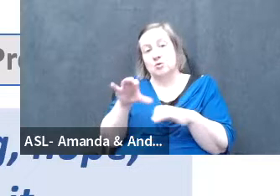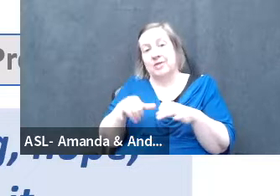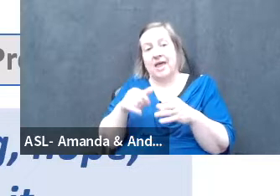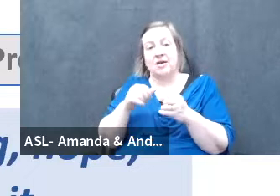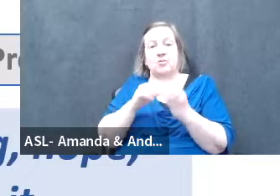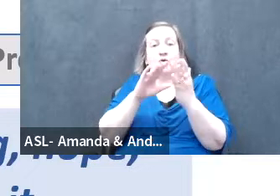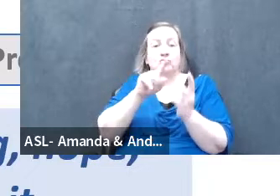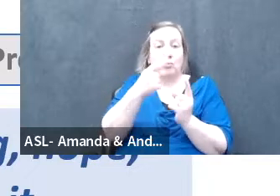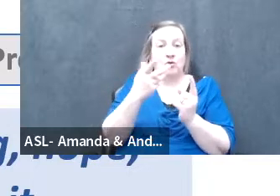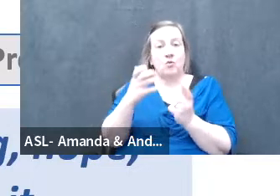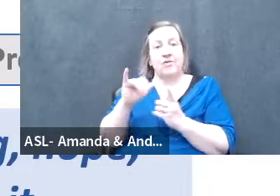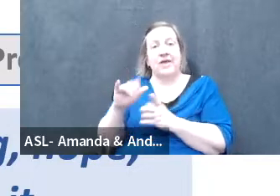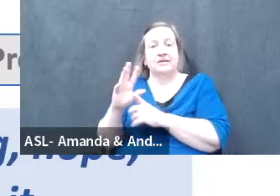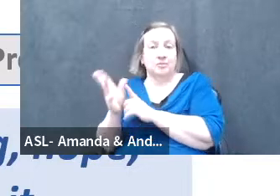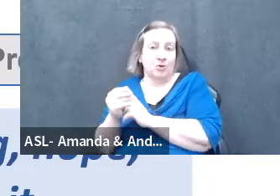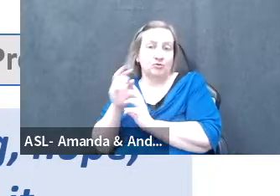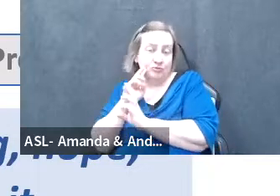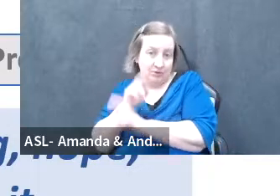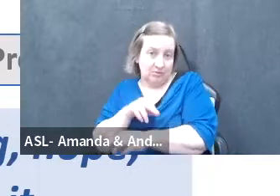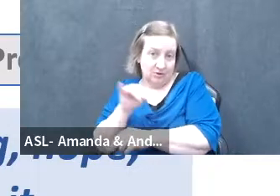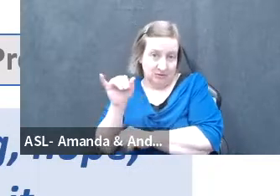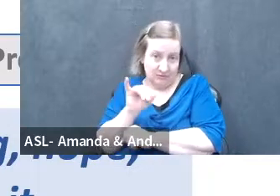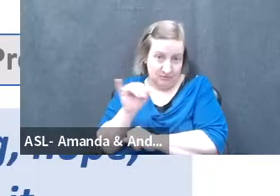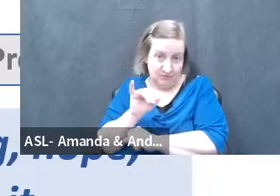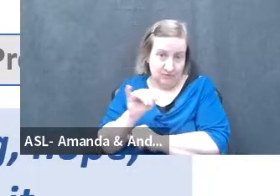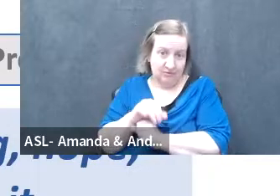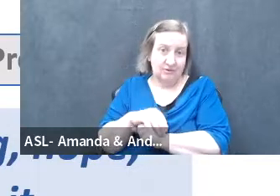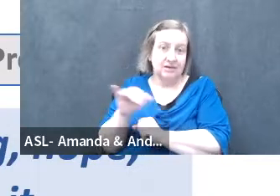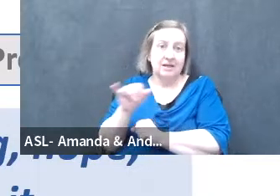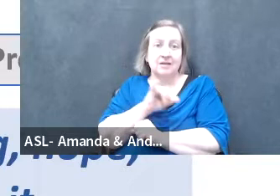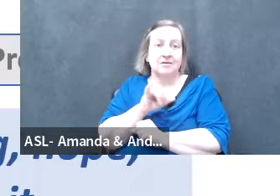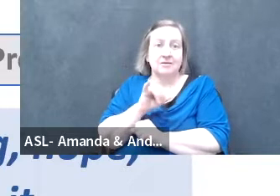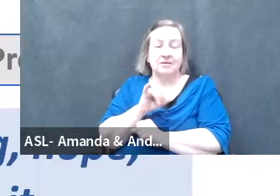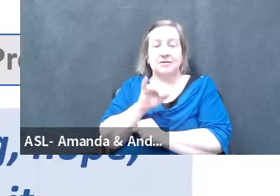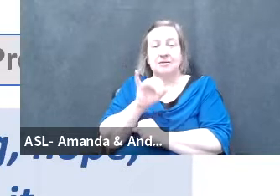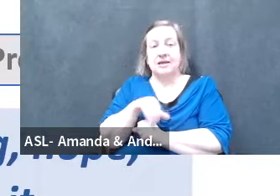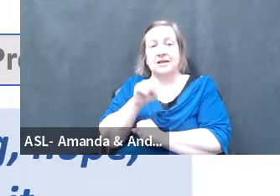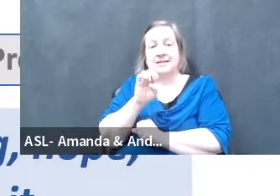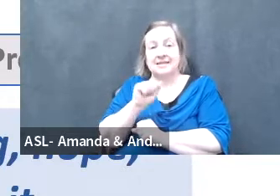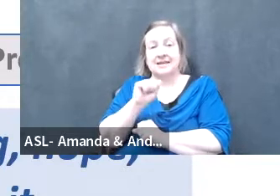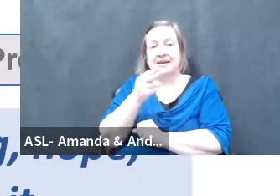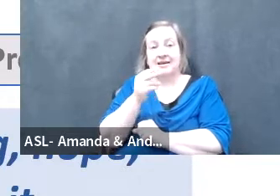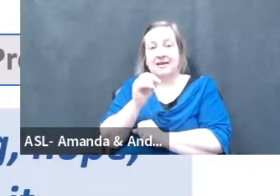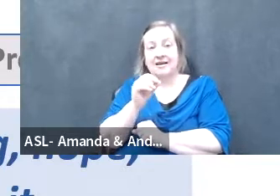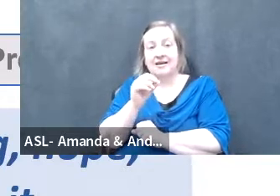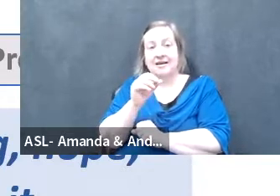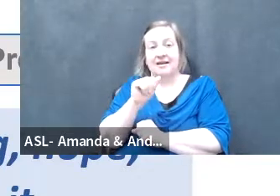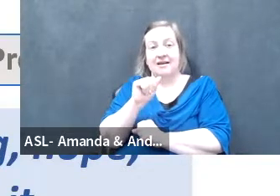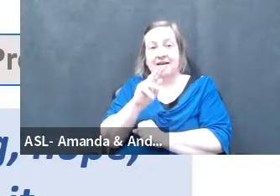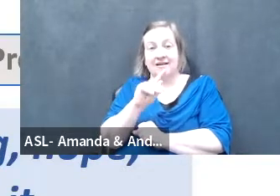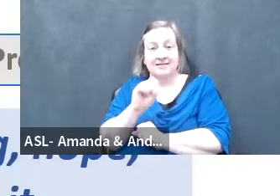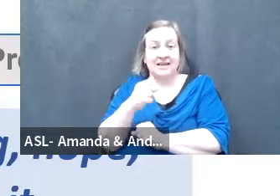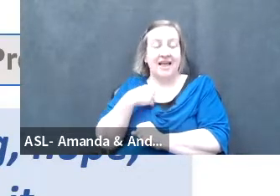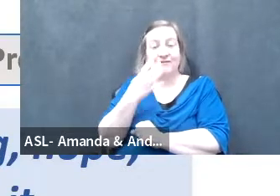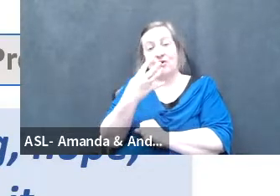it to be culture responsive. Just as the Seahawks have 4 or 5 different uniforms, we would also want 4 or 5 different